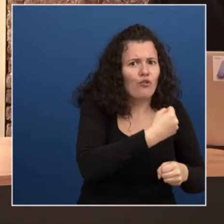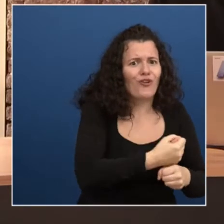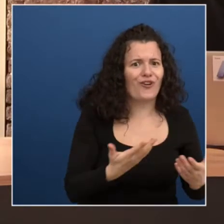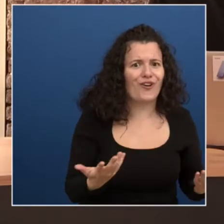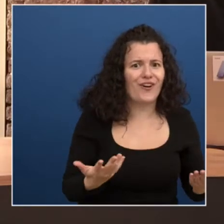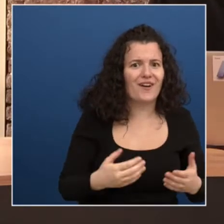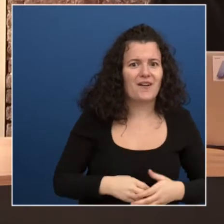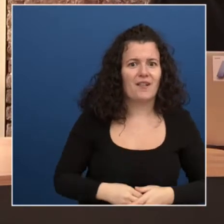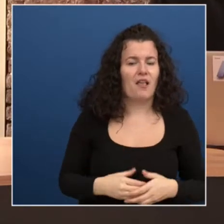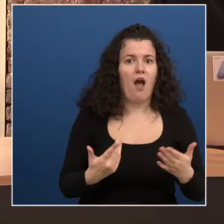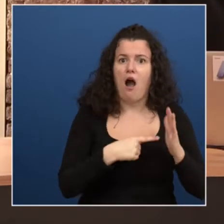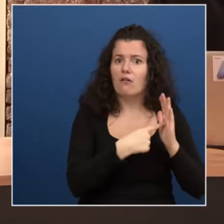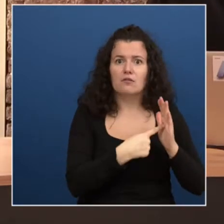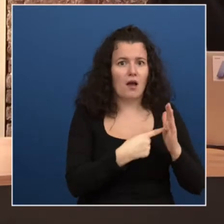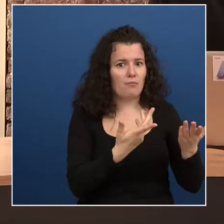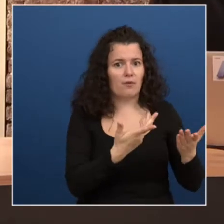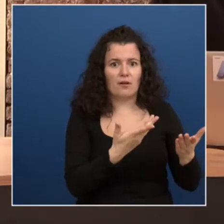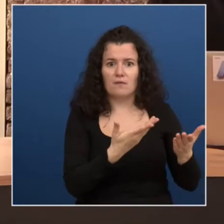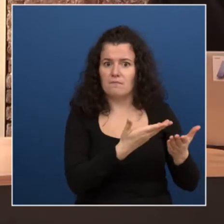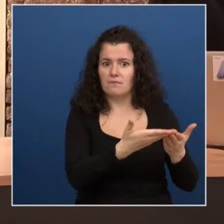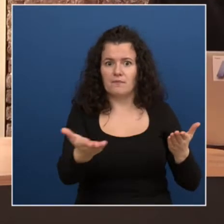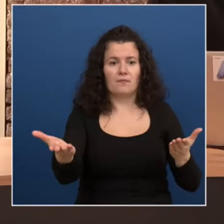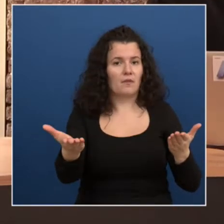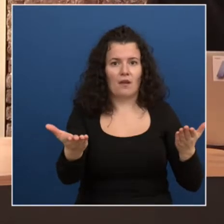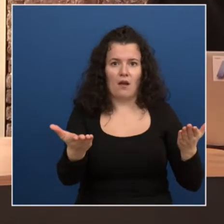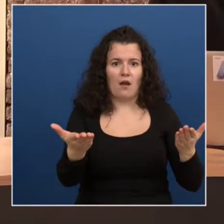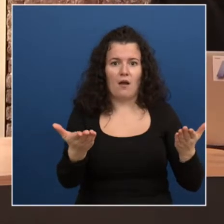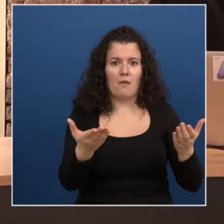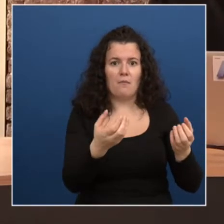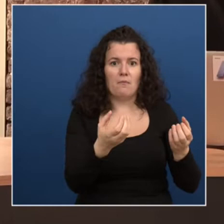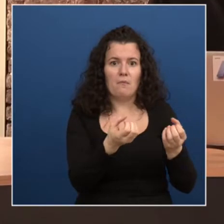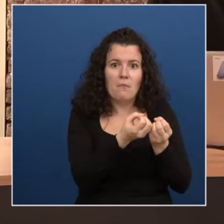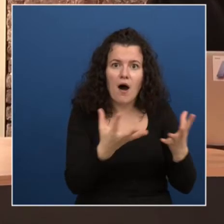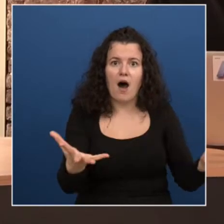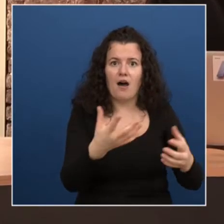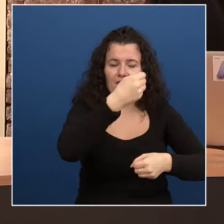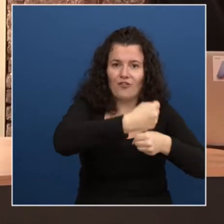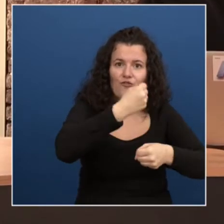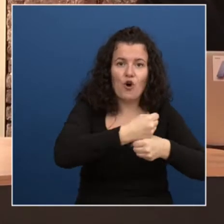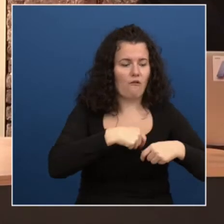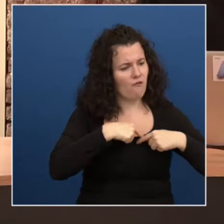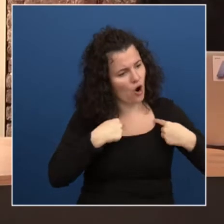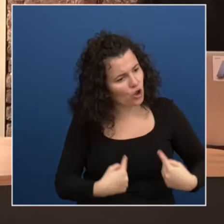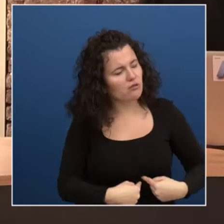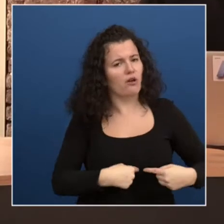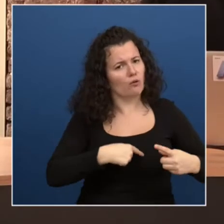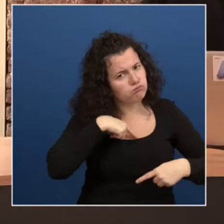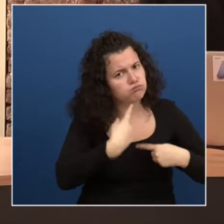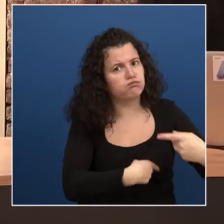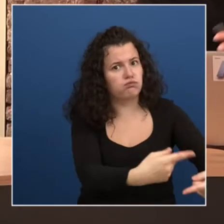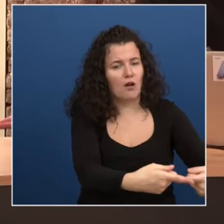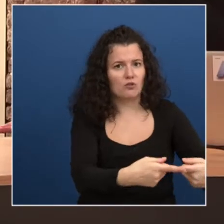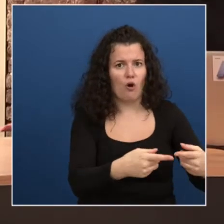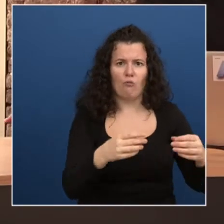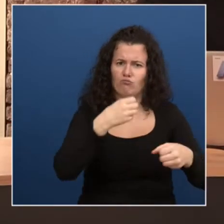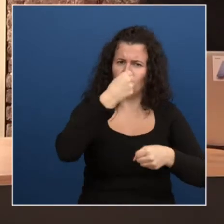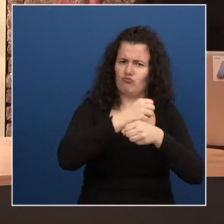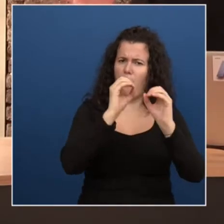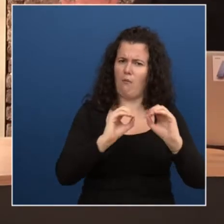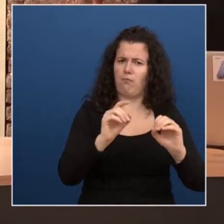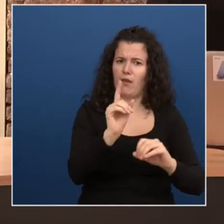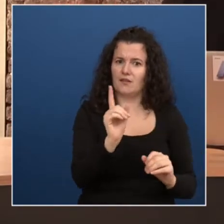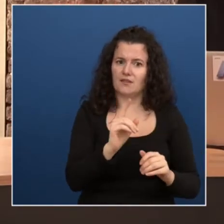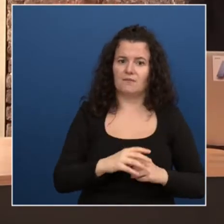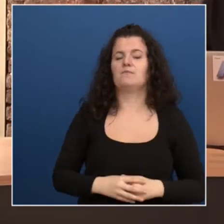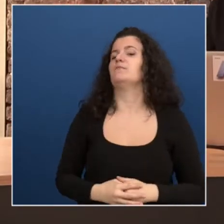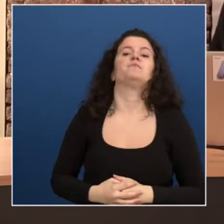disabilities, really, that I can't do. That I work, more as a volunteer. You are tech savvy or a complete tech noob.